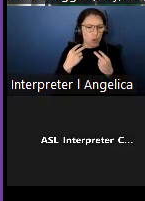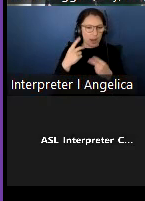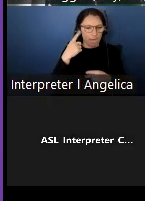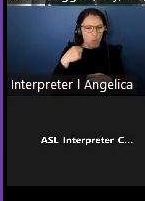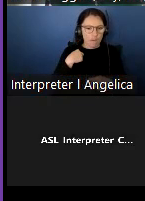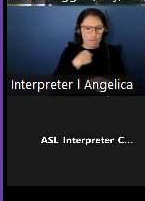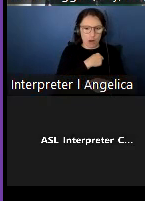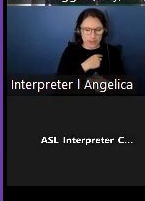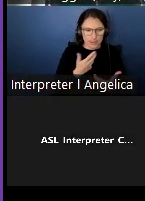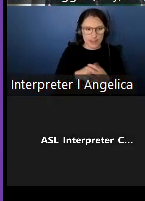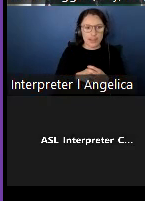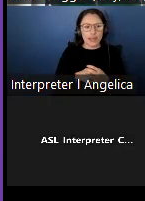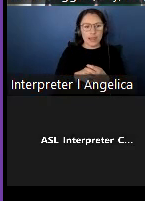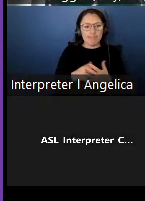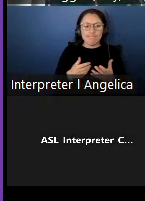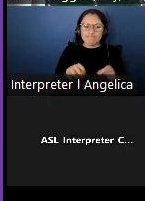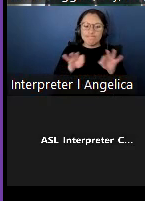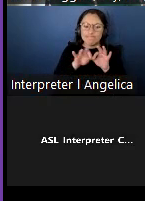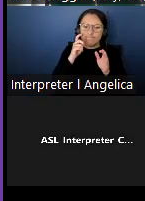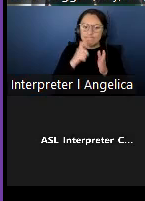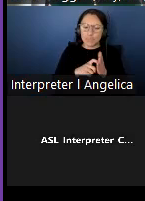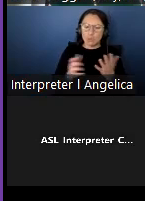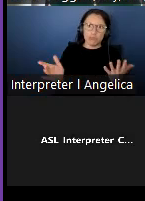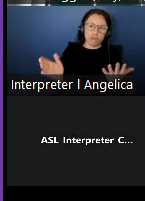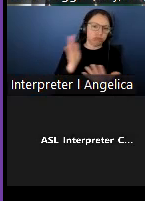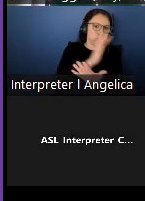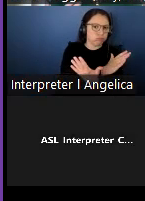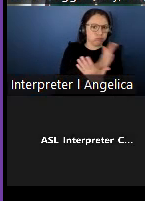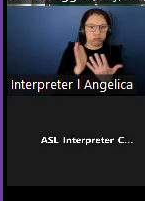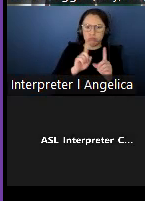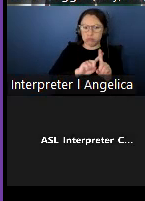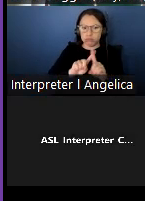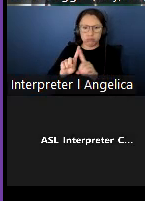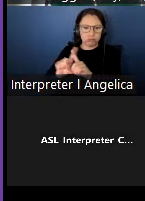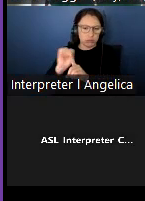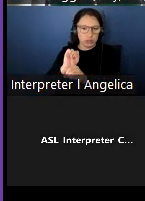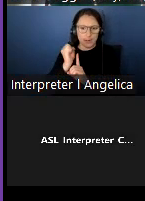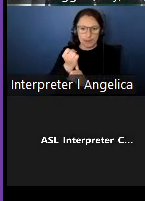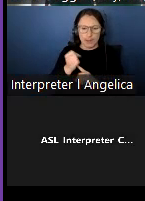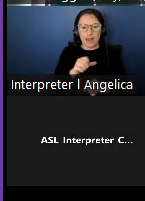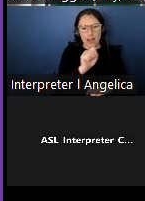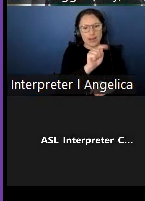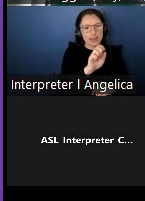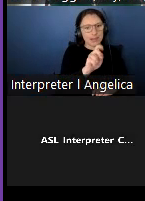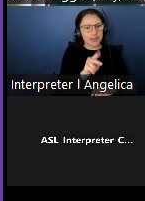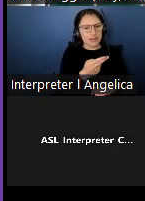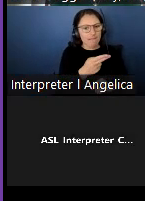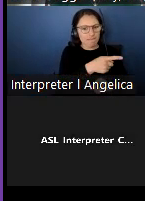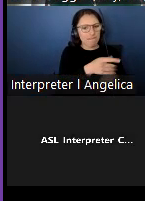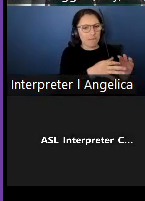includes recognizing that there are a wide range of circumstances, and Steph mentioned some of